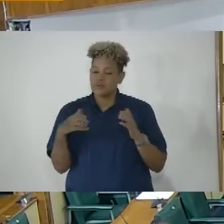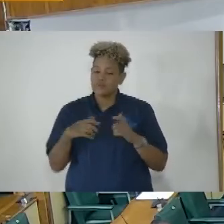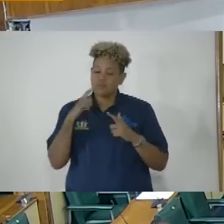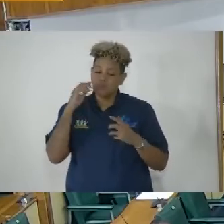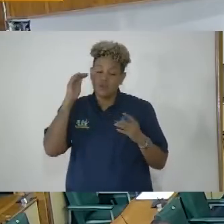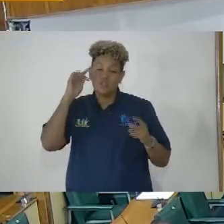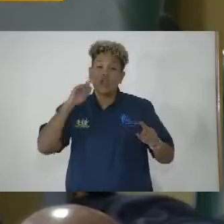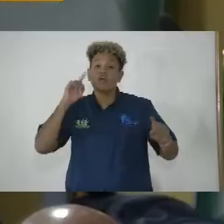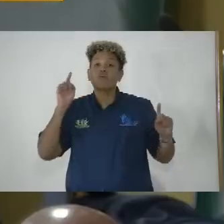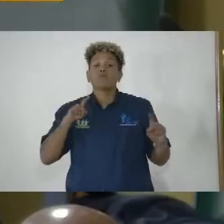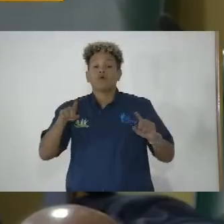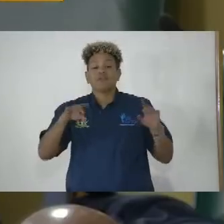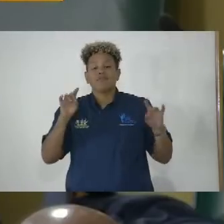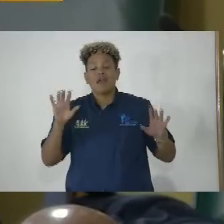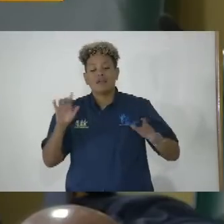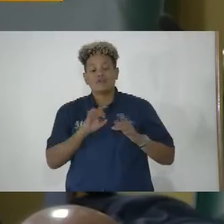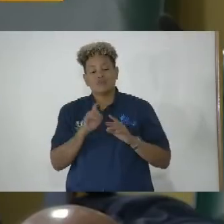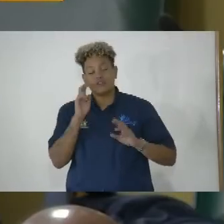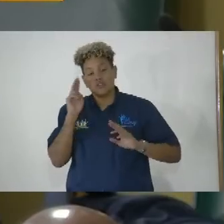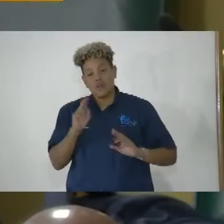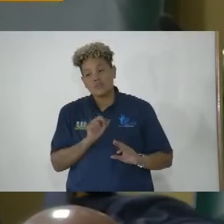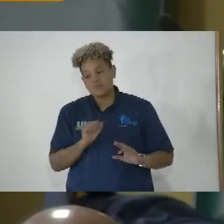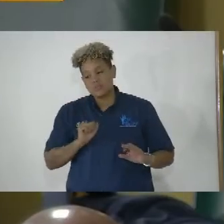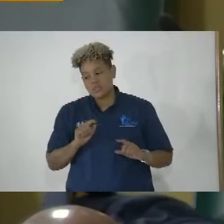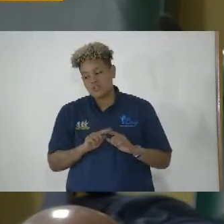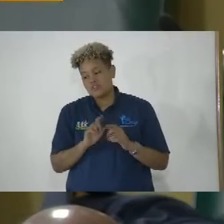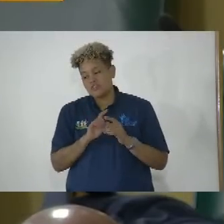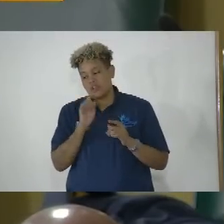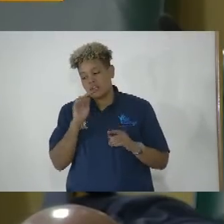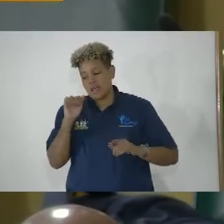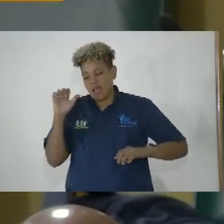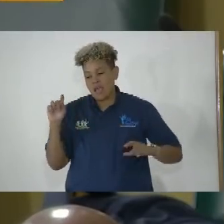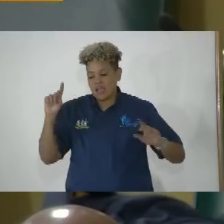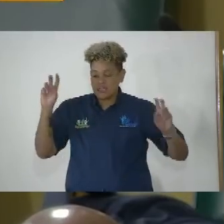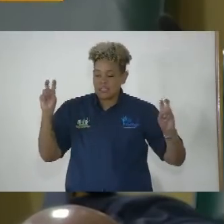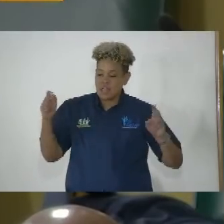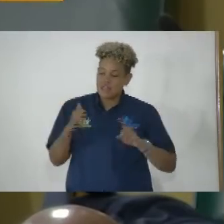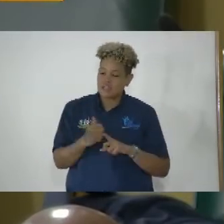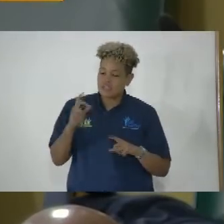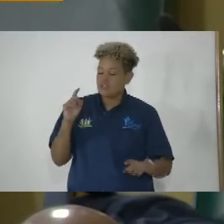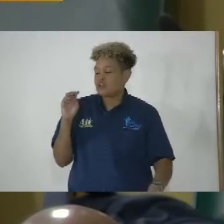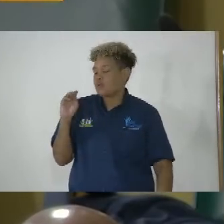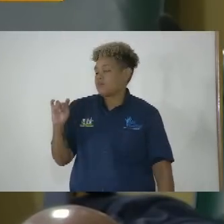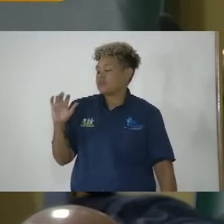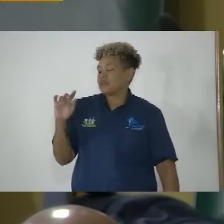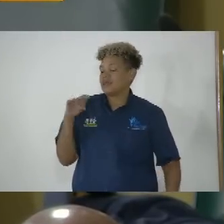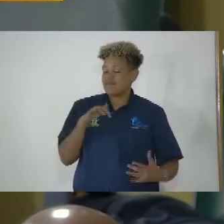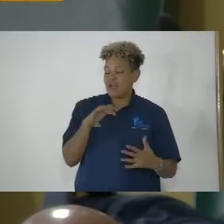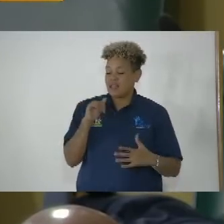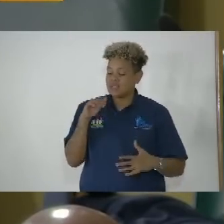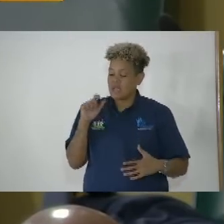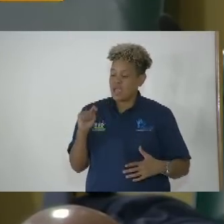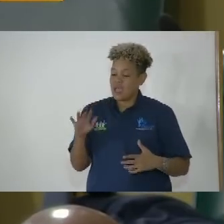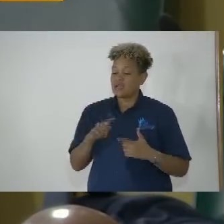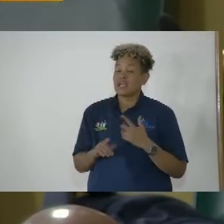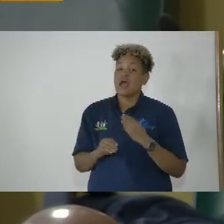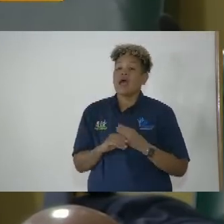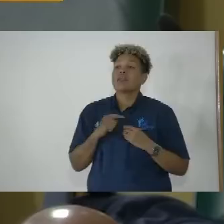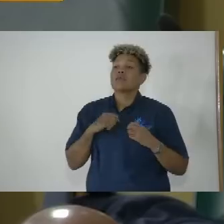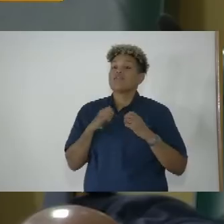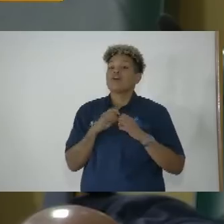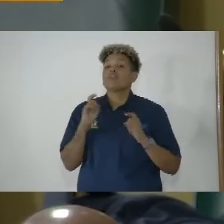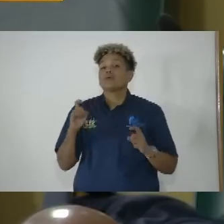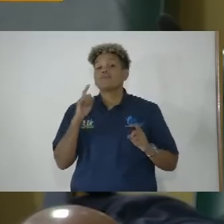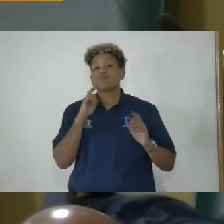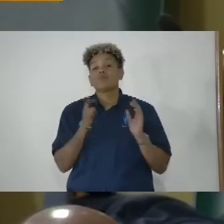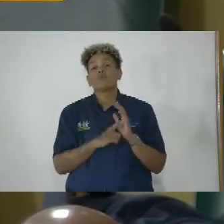and report its findings to this Honorable Senate on the act entitled the Domestic Violence Act. I further beg to give